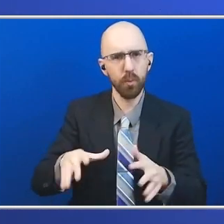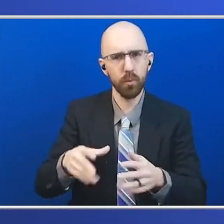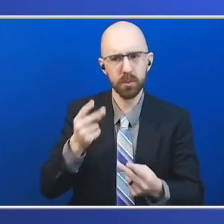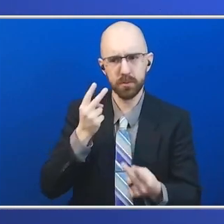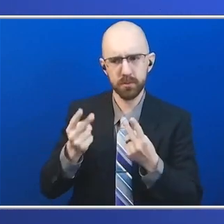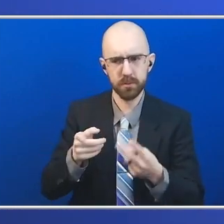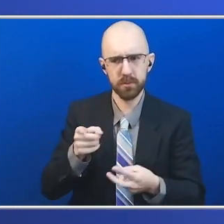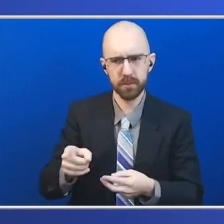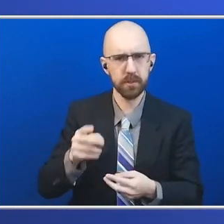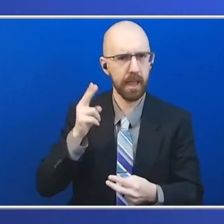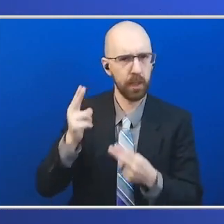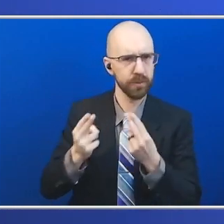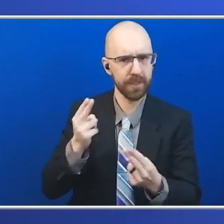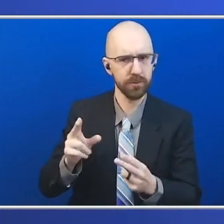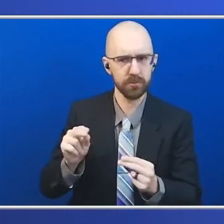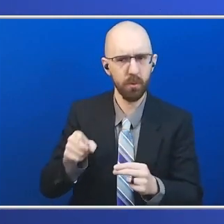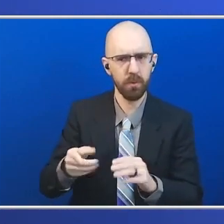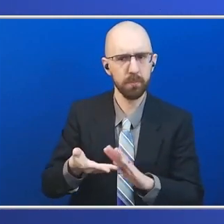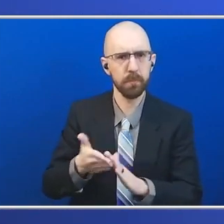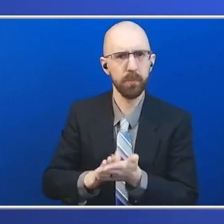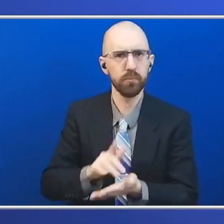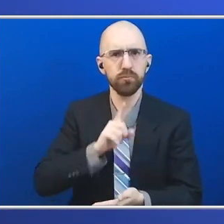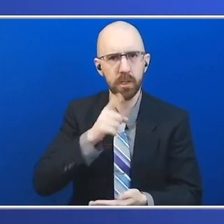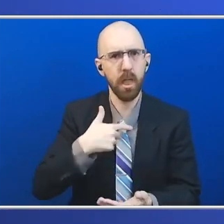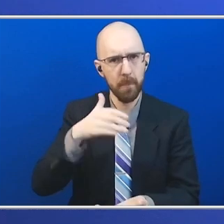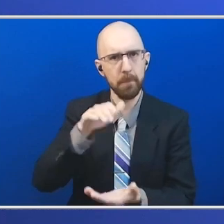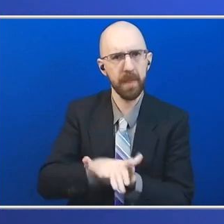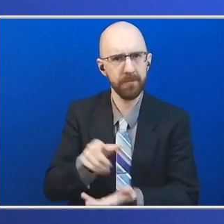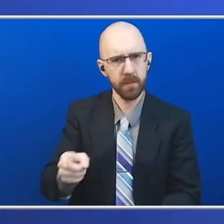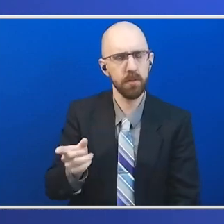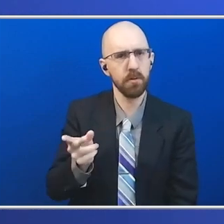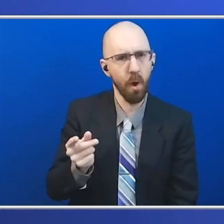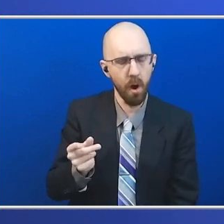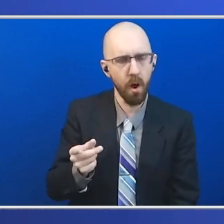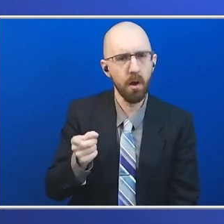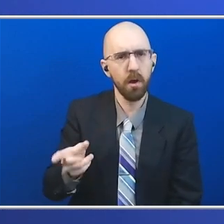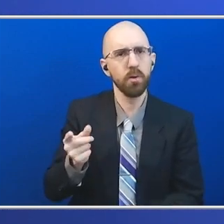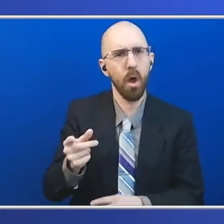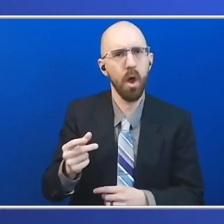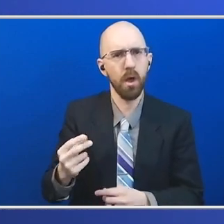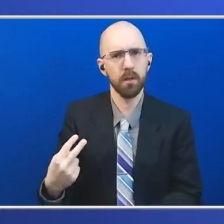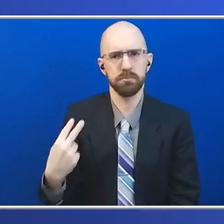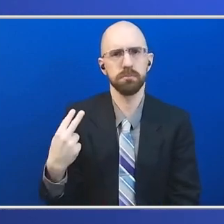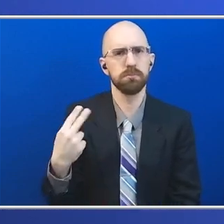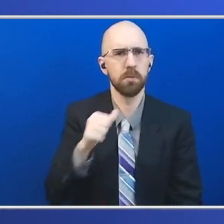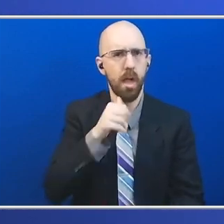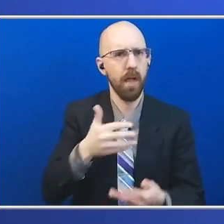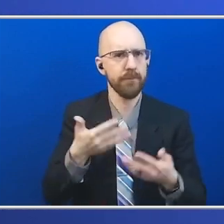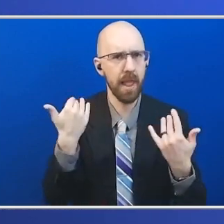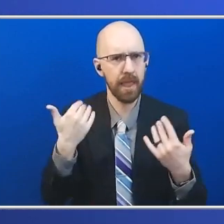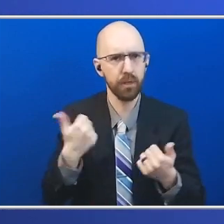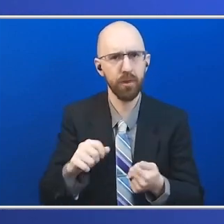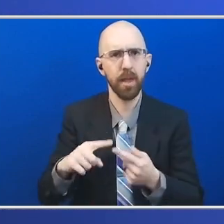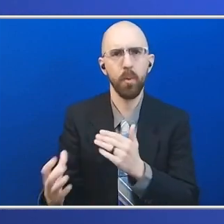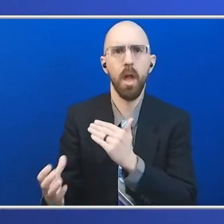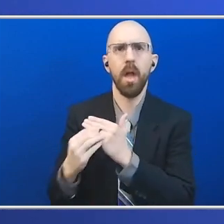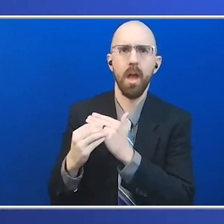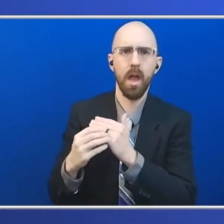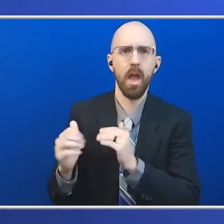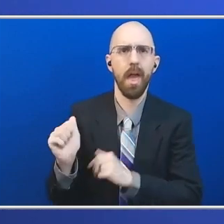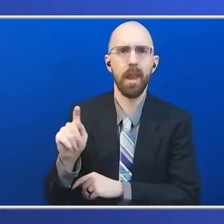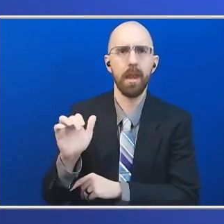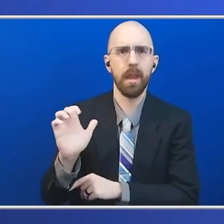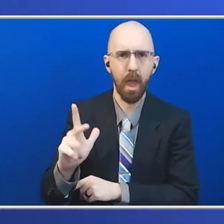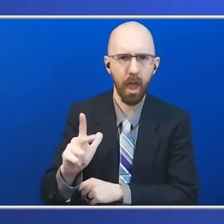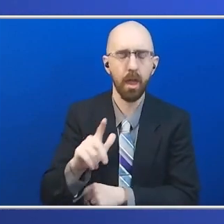actually start believing that this is dog, and the dog may become unfriendly and is trying to attack them. So those things really make it that